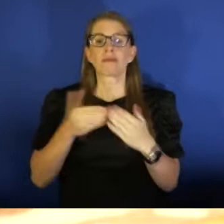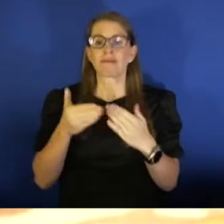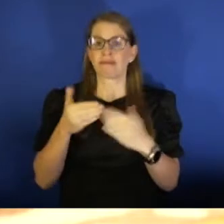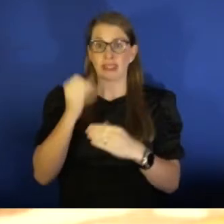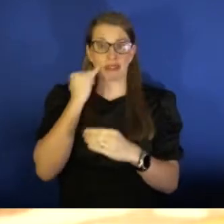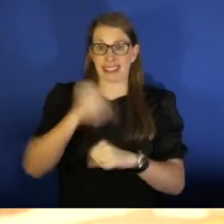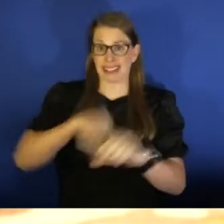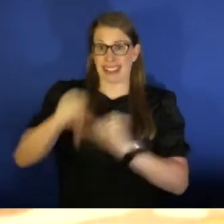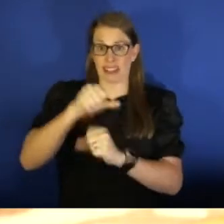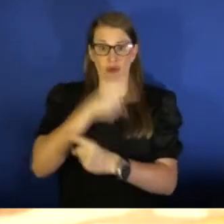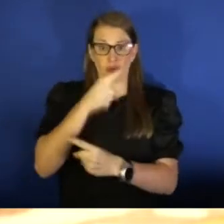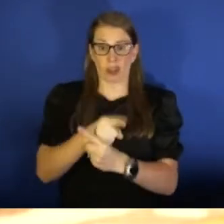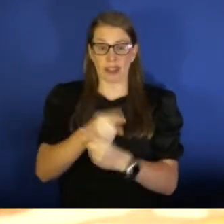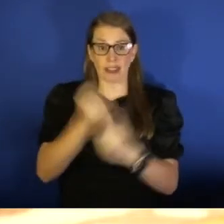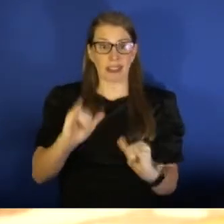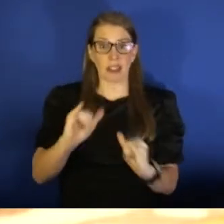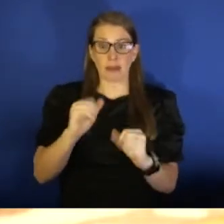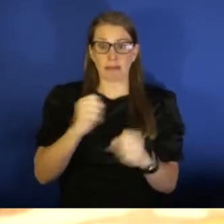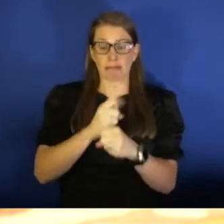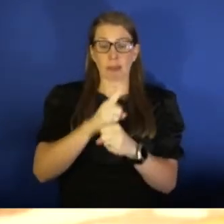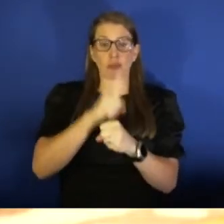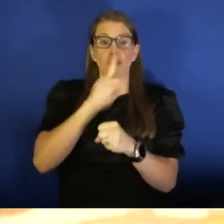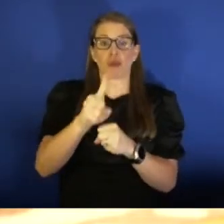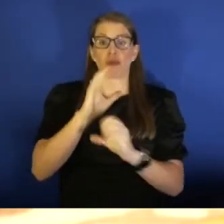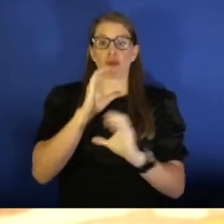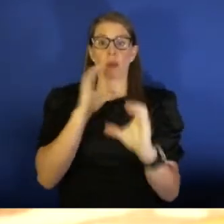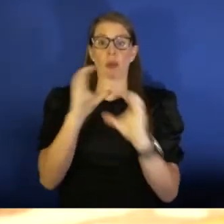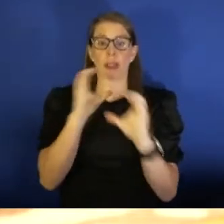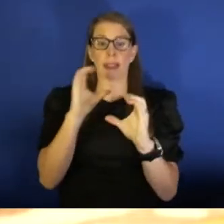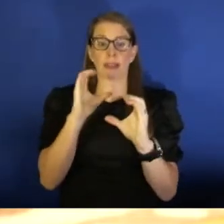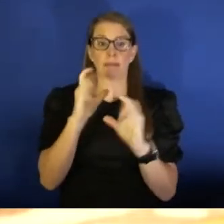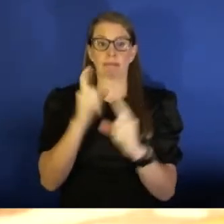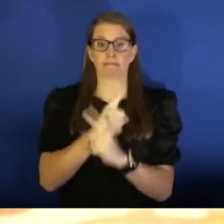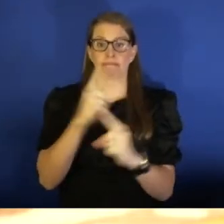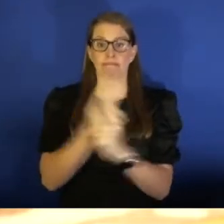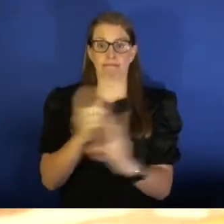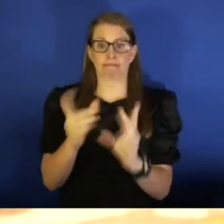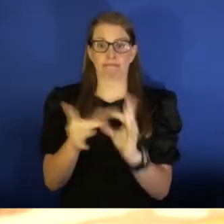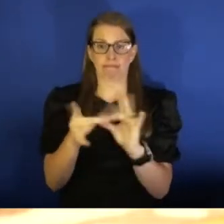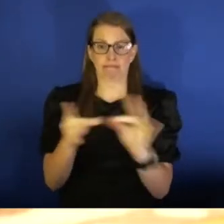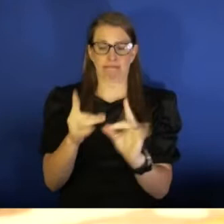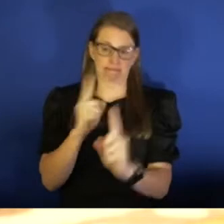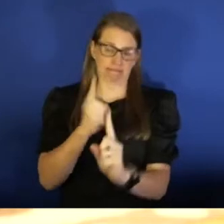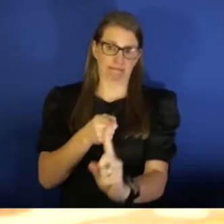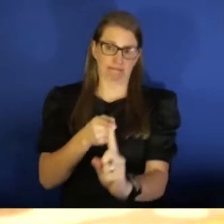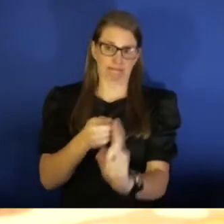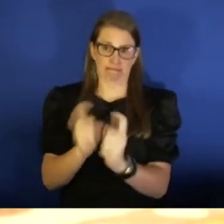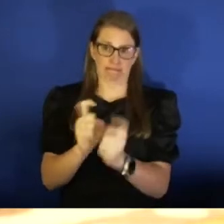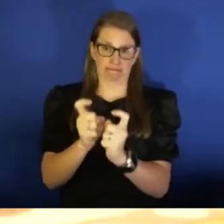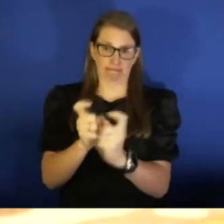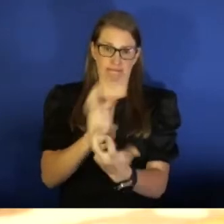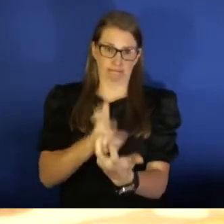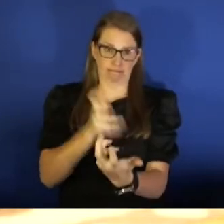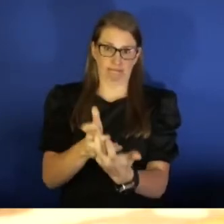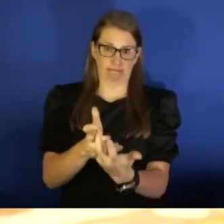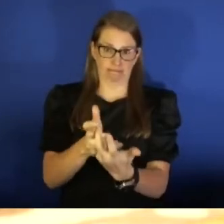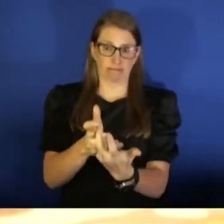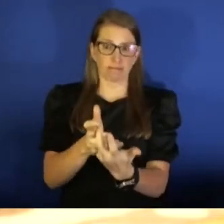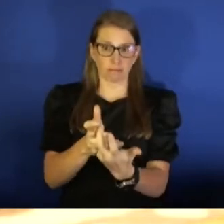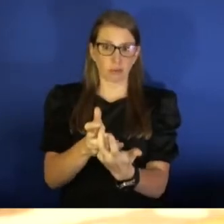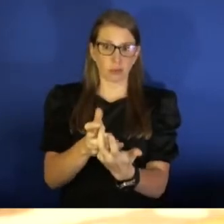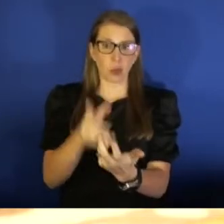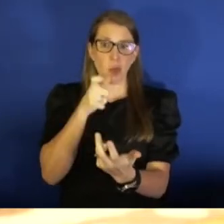still have to make sure that you're communicating the right message and tailoring it to your specific audience. And